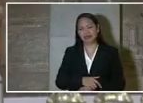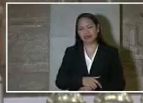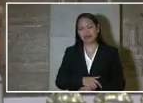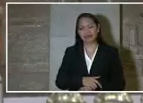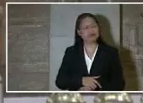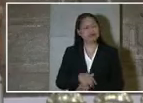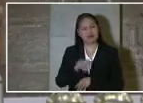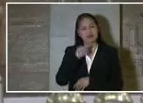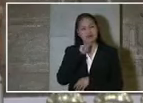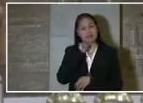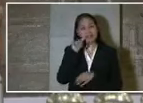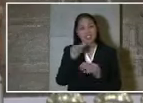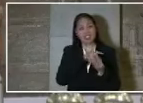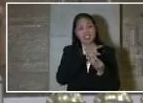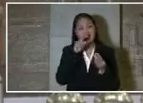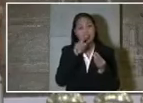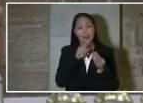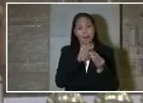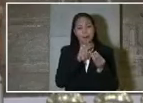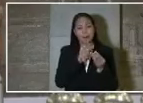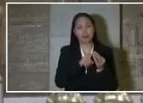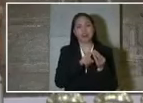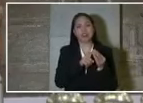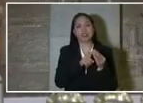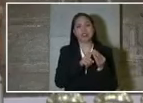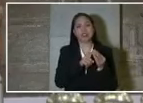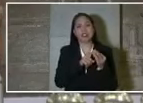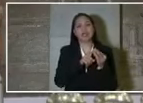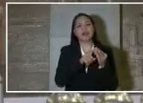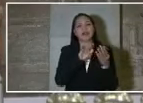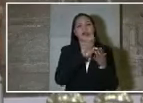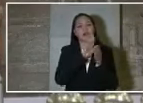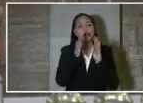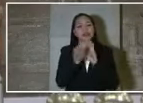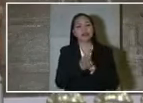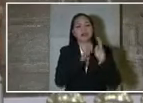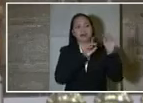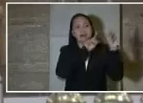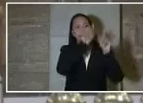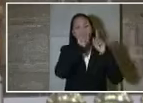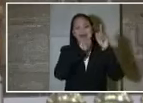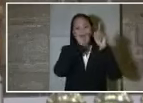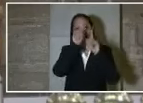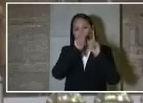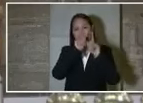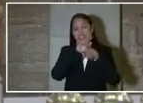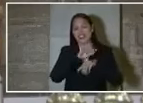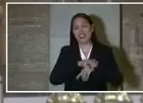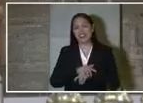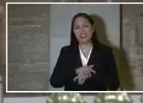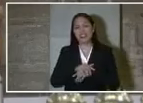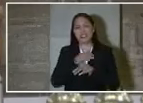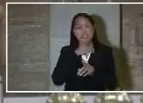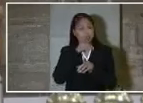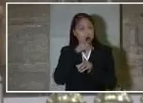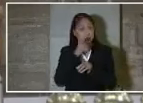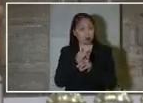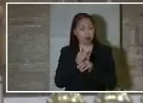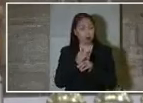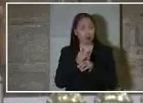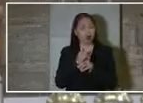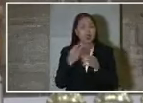That is not about being a star. In fact, there